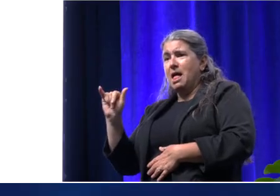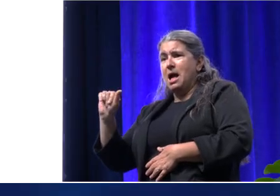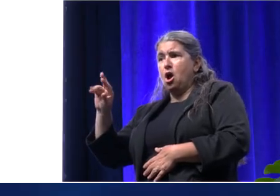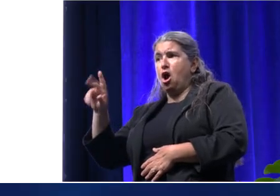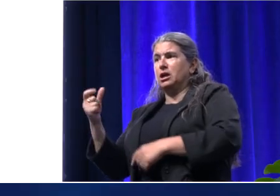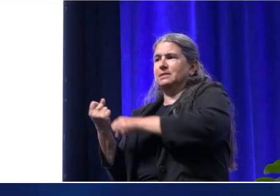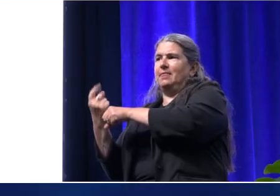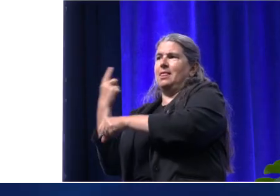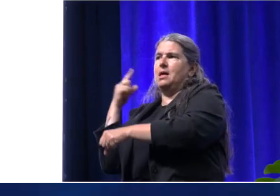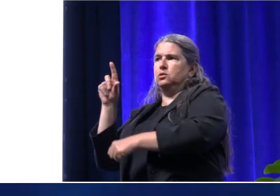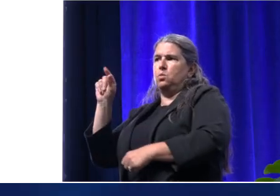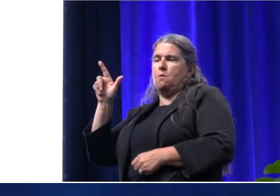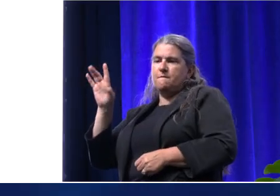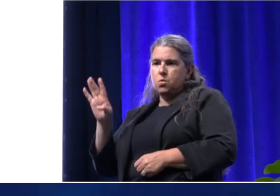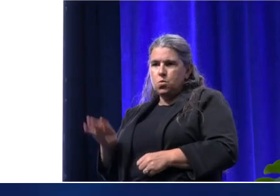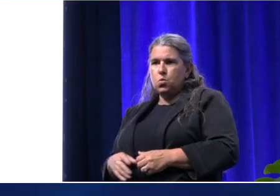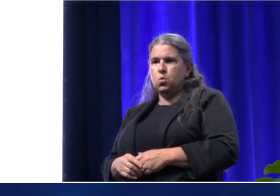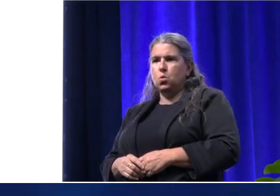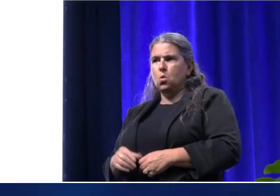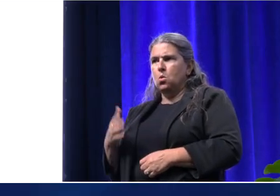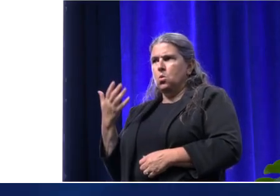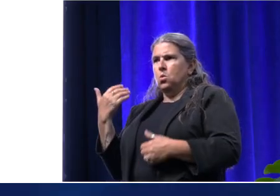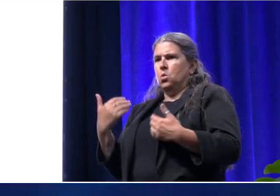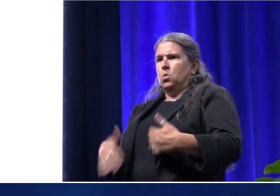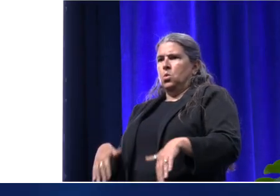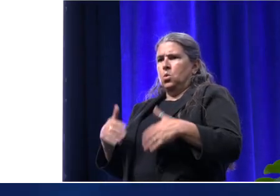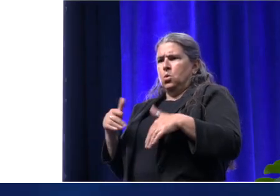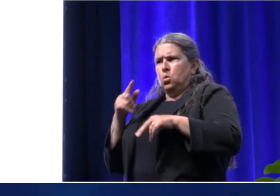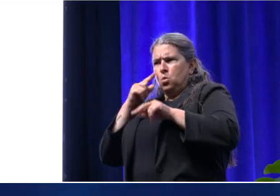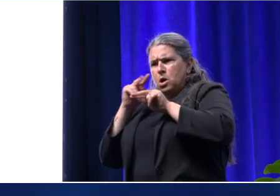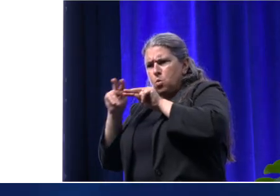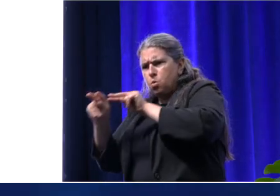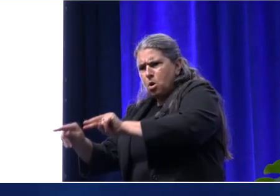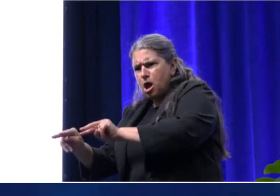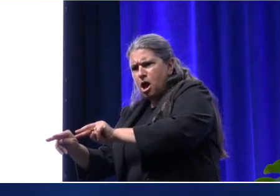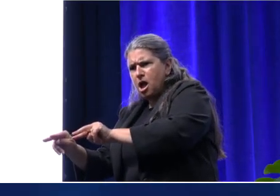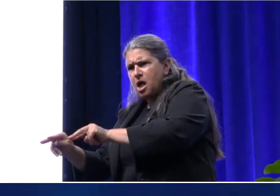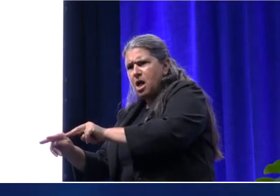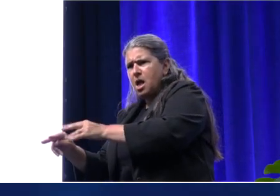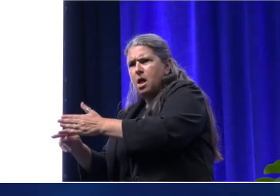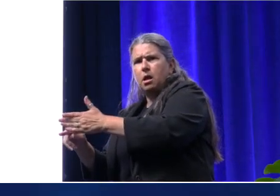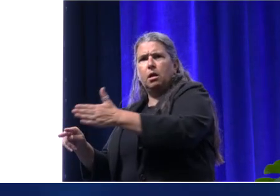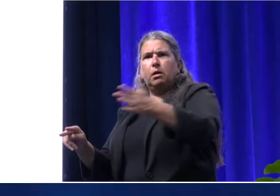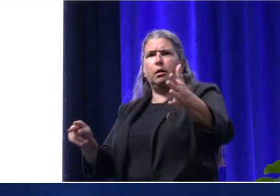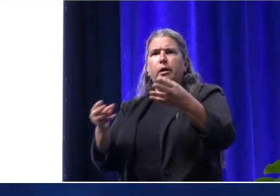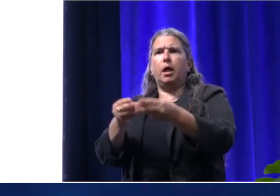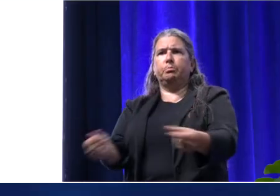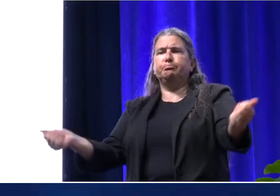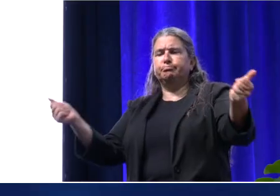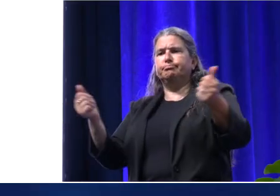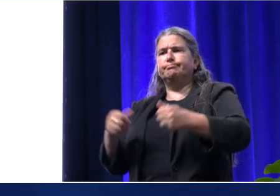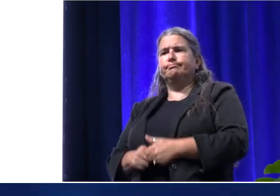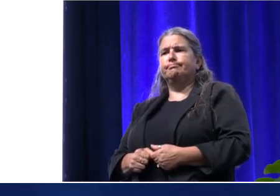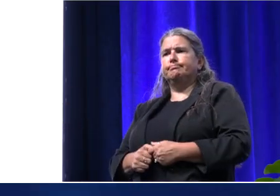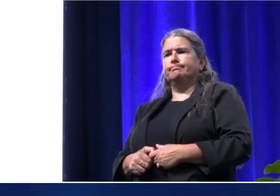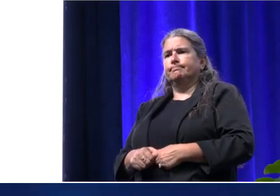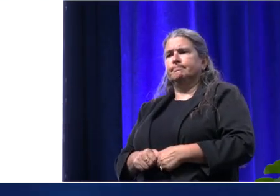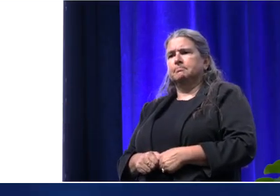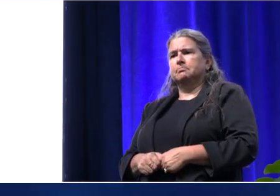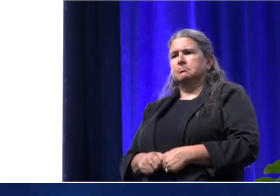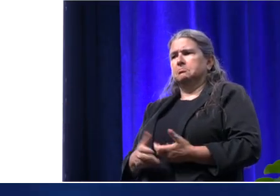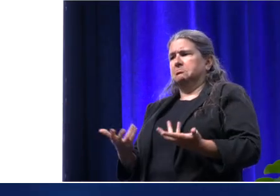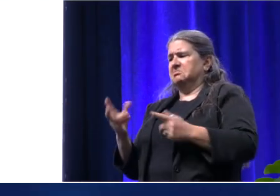let's see what's happening here. So we put it on our watch list, and lo and behold, it disappeared from the drug supply after about 6